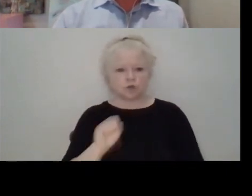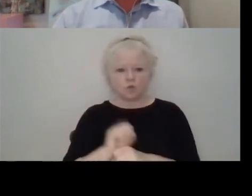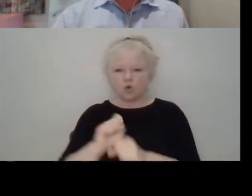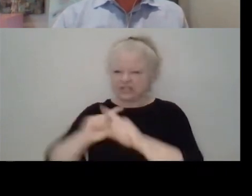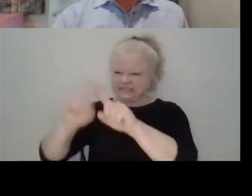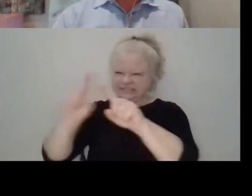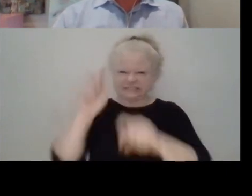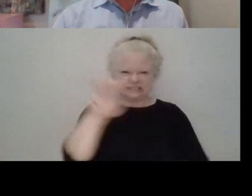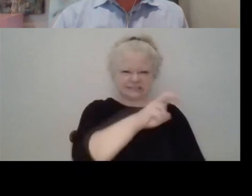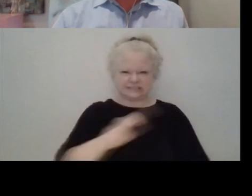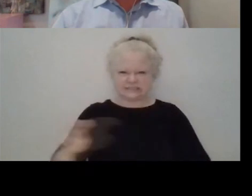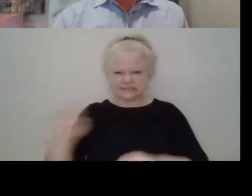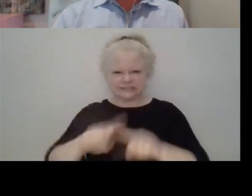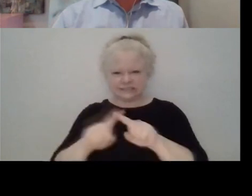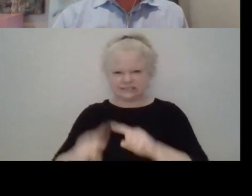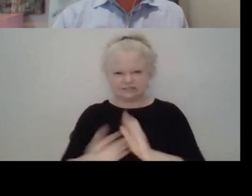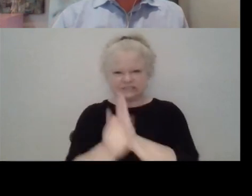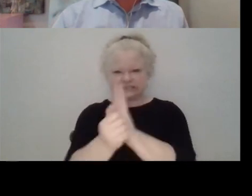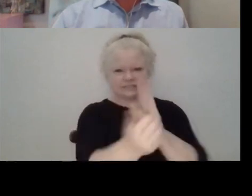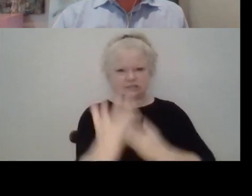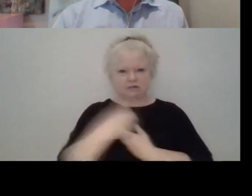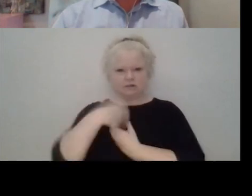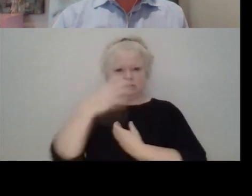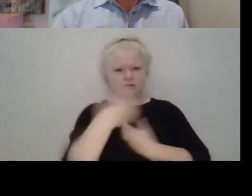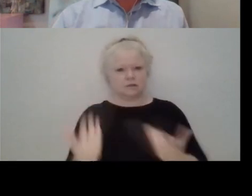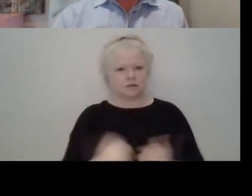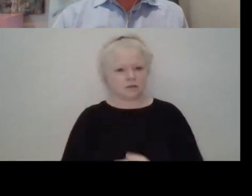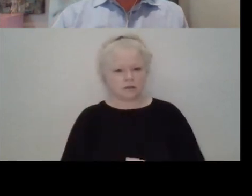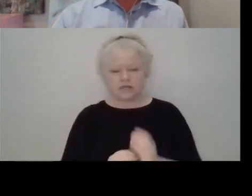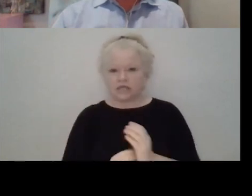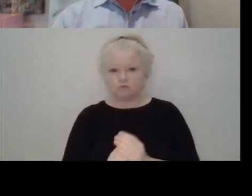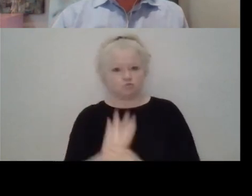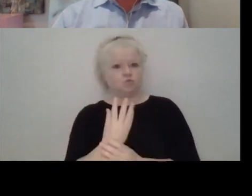these disciplines and allowing himself to grow